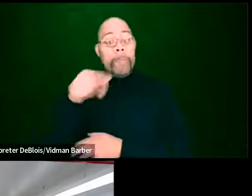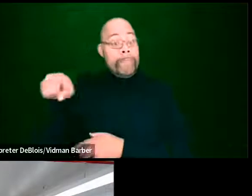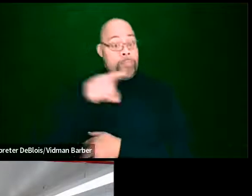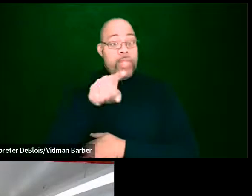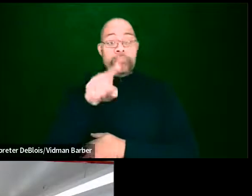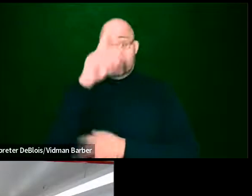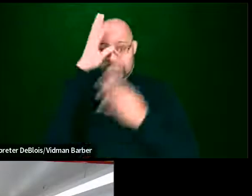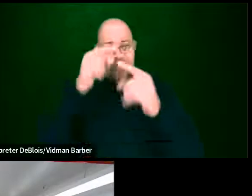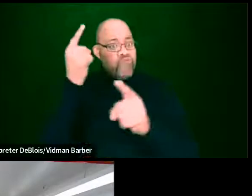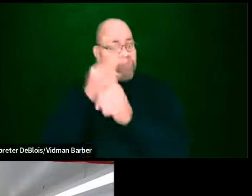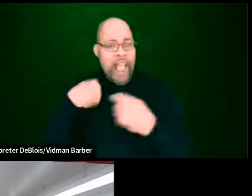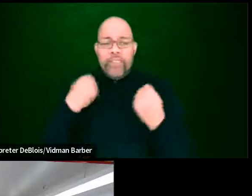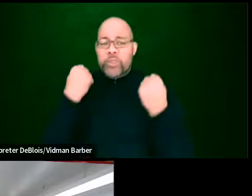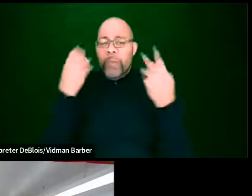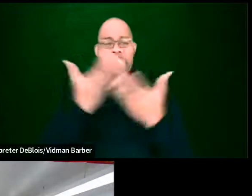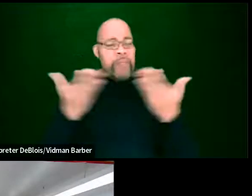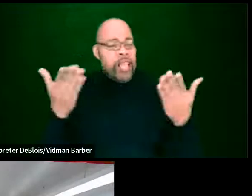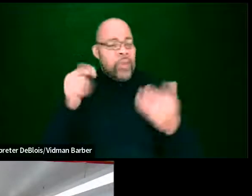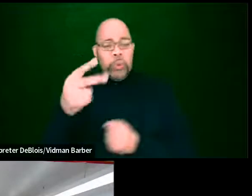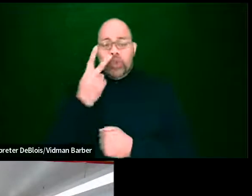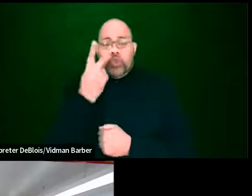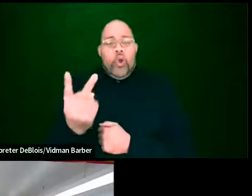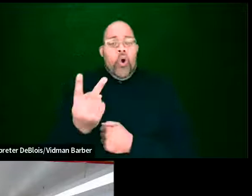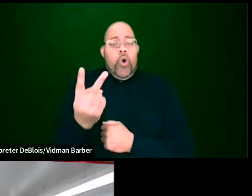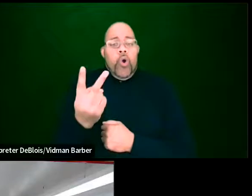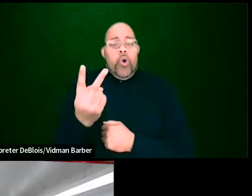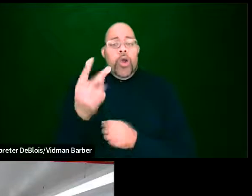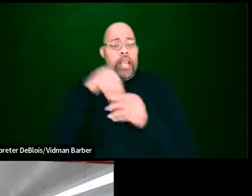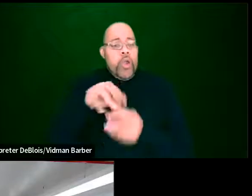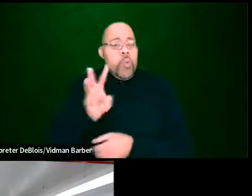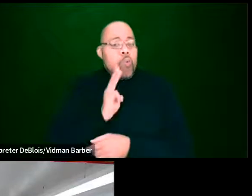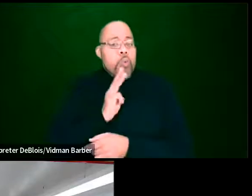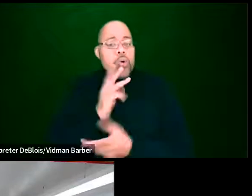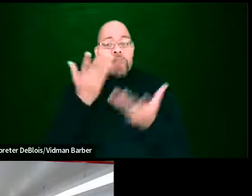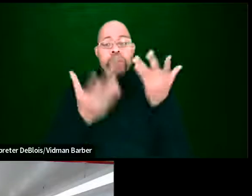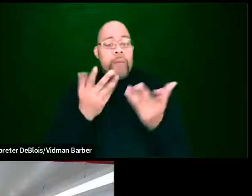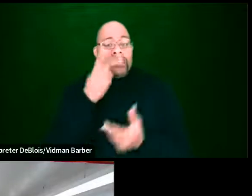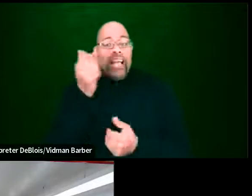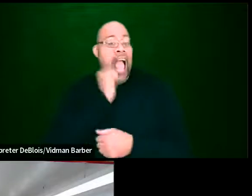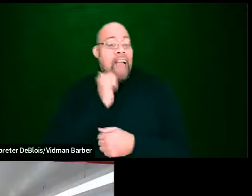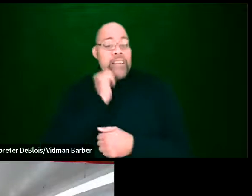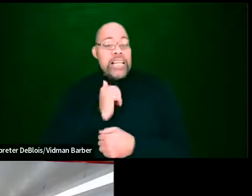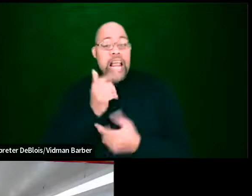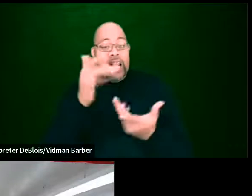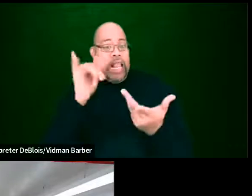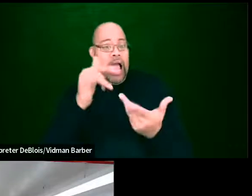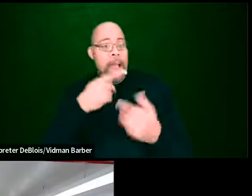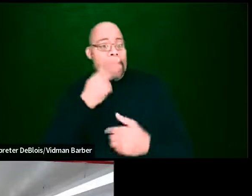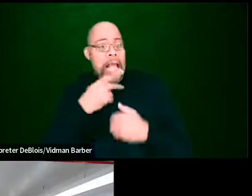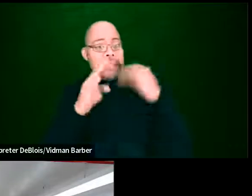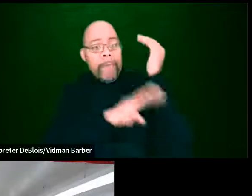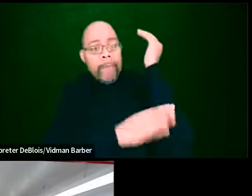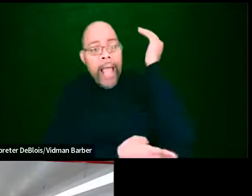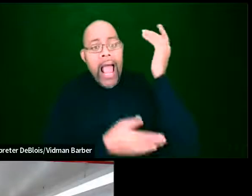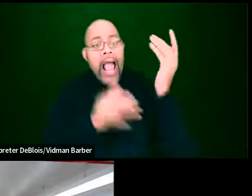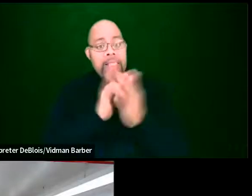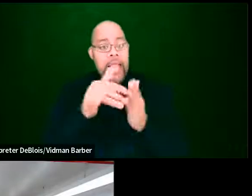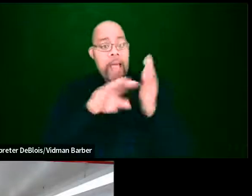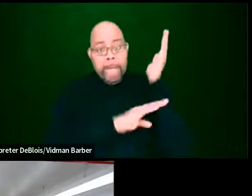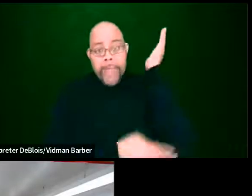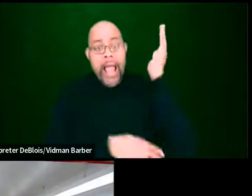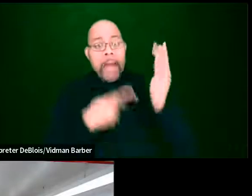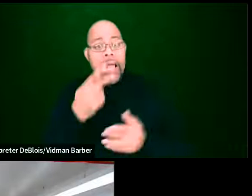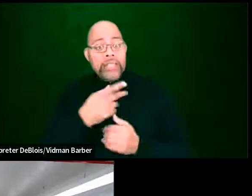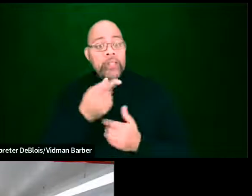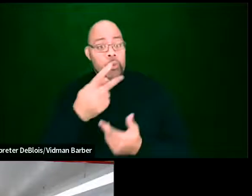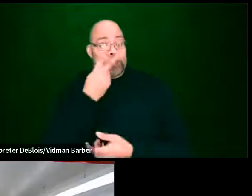absolutely right. There are so many things that you saw in the water that you probably see every day, right? Like a plastic bag. This is a plastic bag, right?